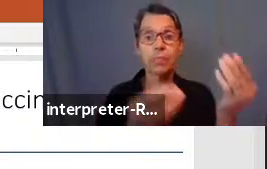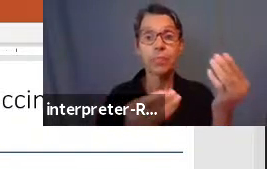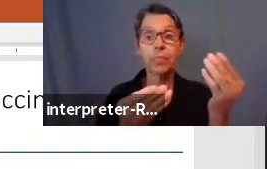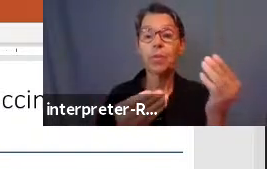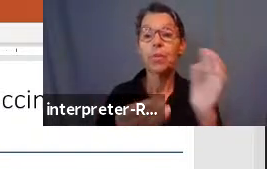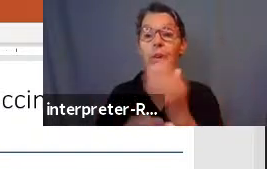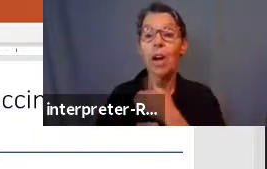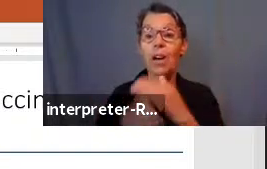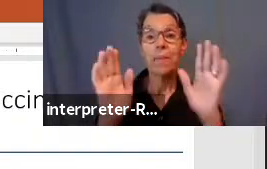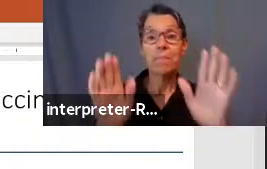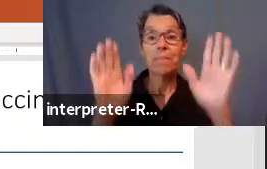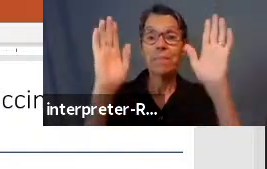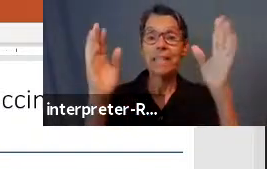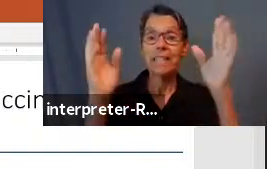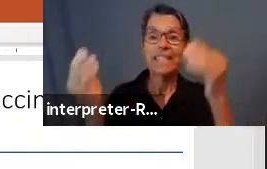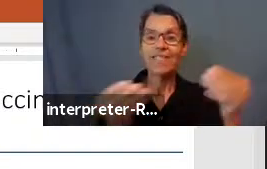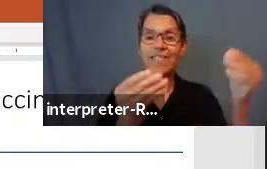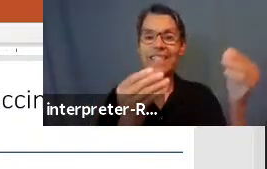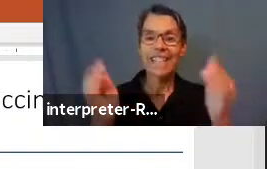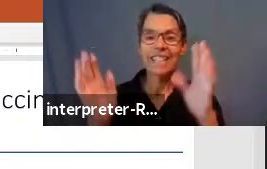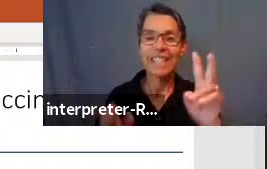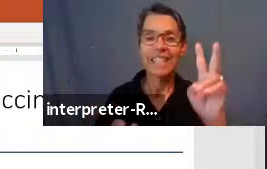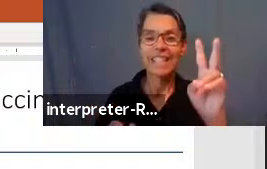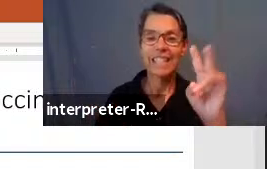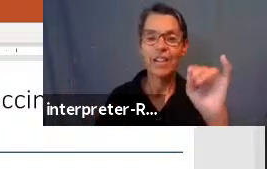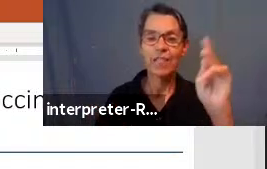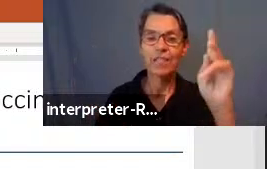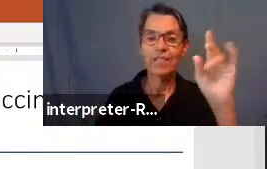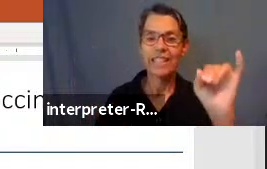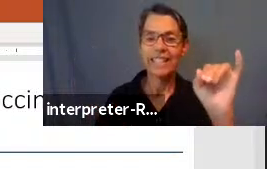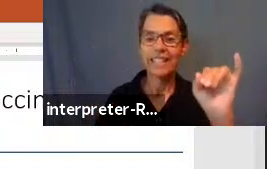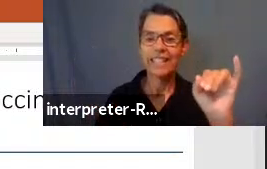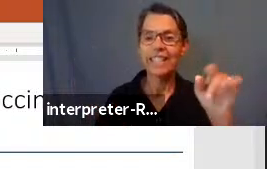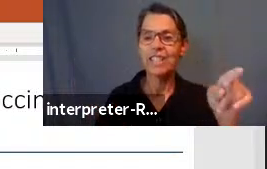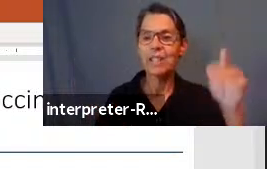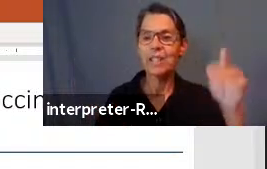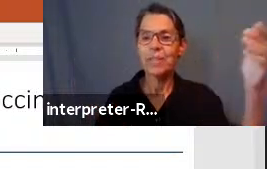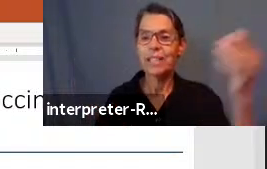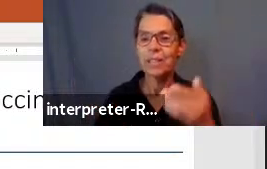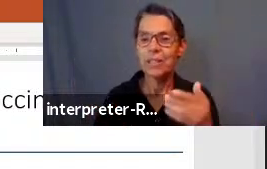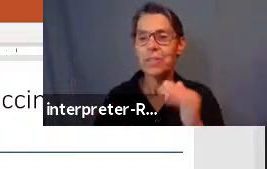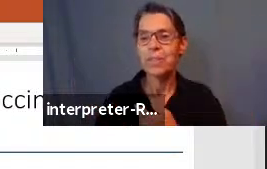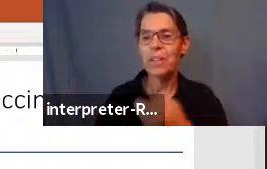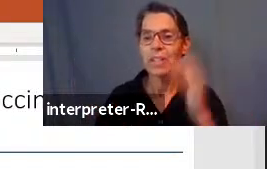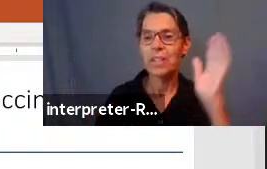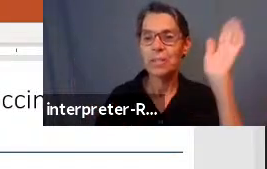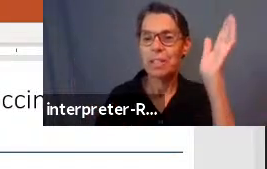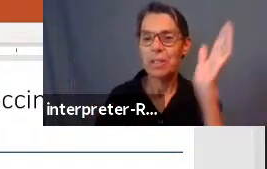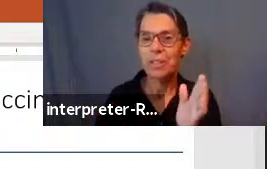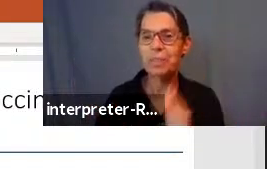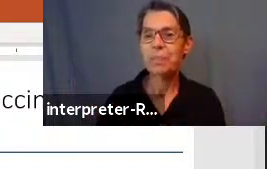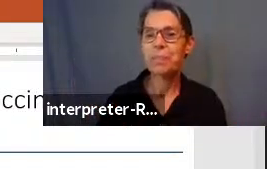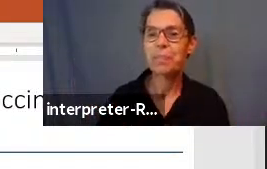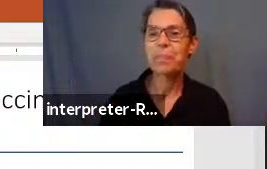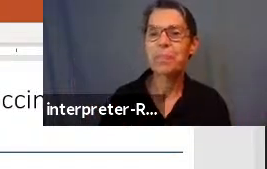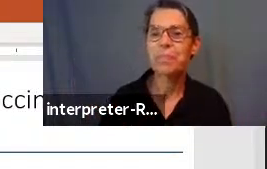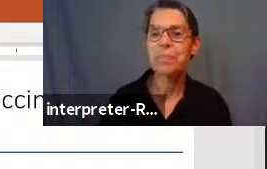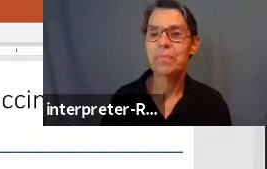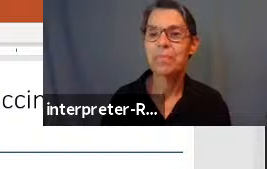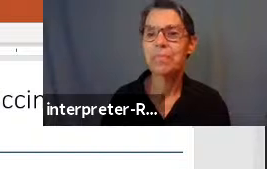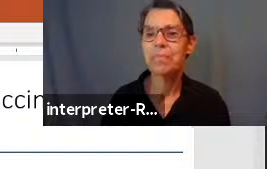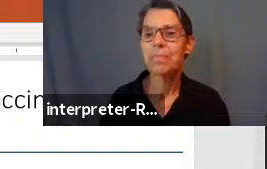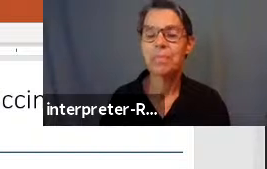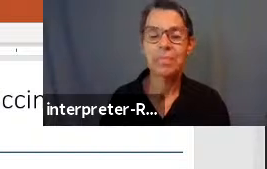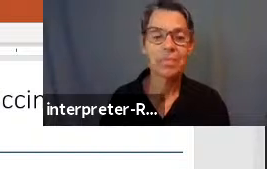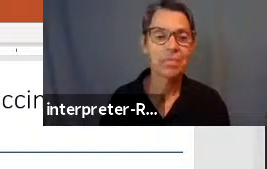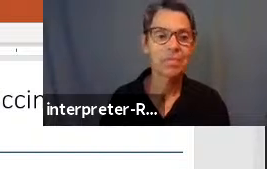our amazing facilitator, Vicki Collins-Akers, to introduce our speakers and manage the next portion of the meeting. All